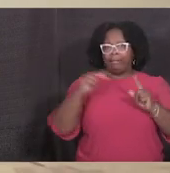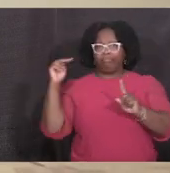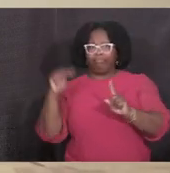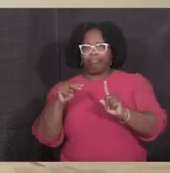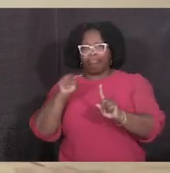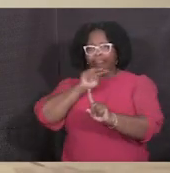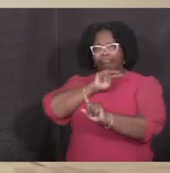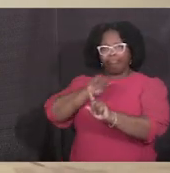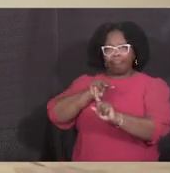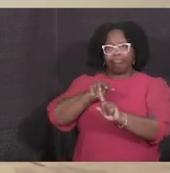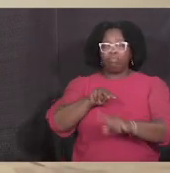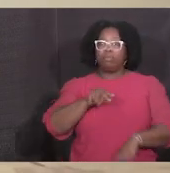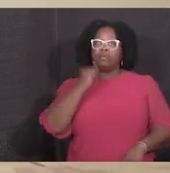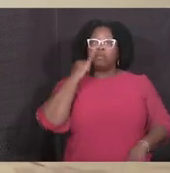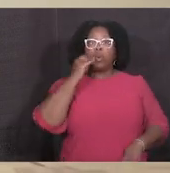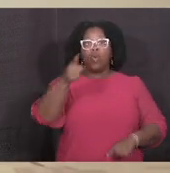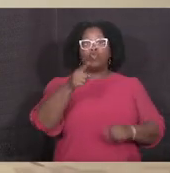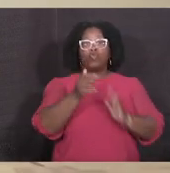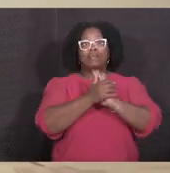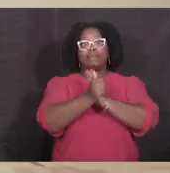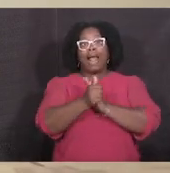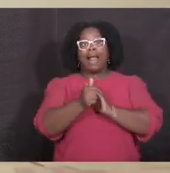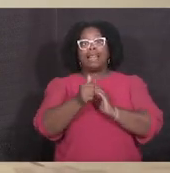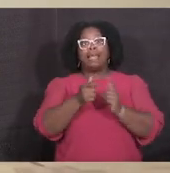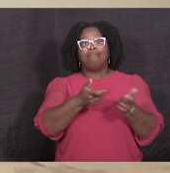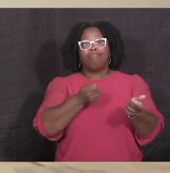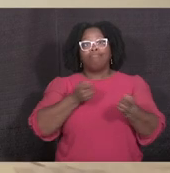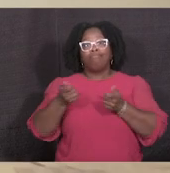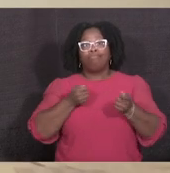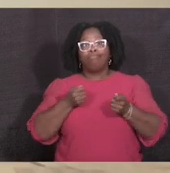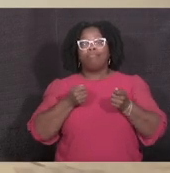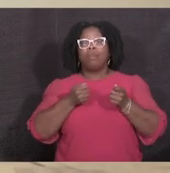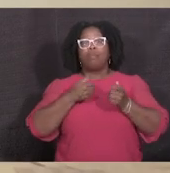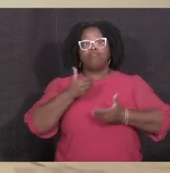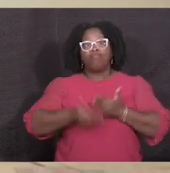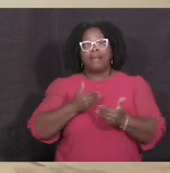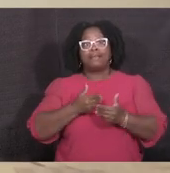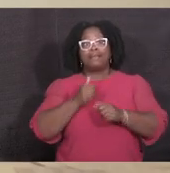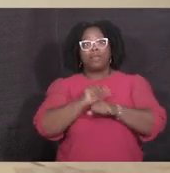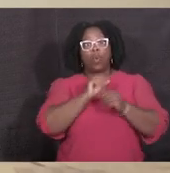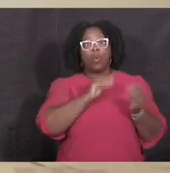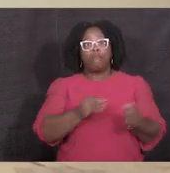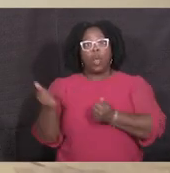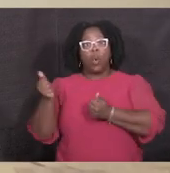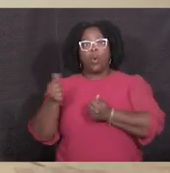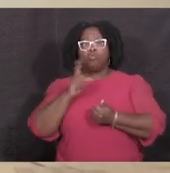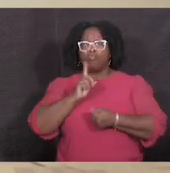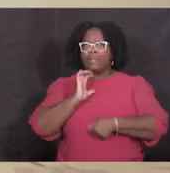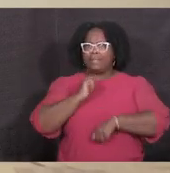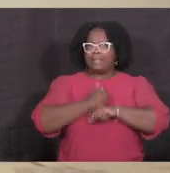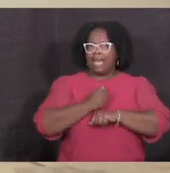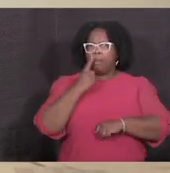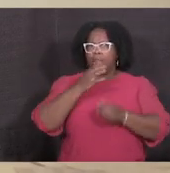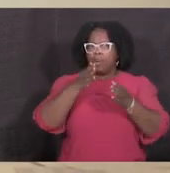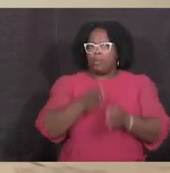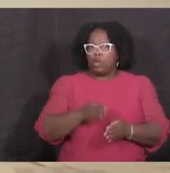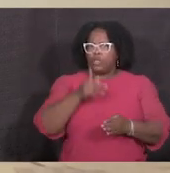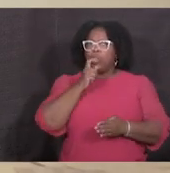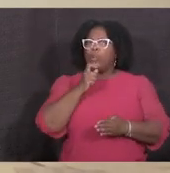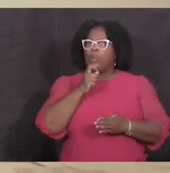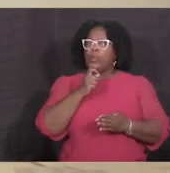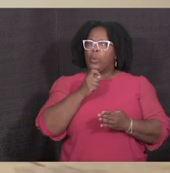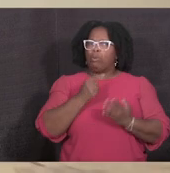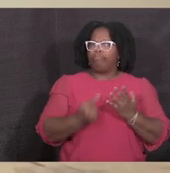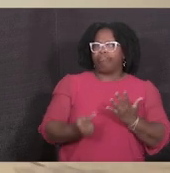talent acquisition processes and workflows are really set up for someone who's going through an academic